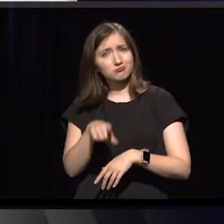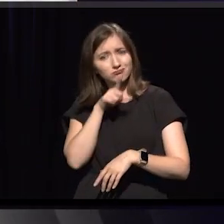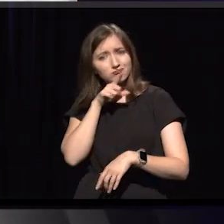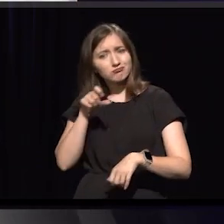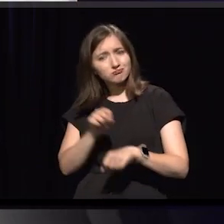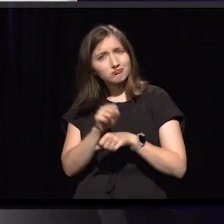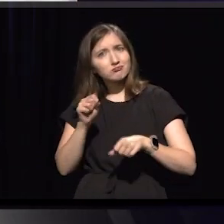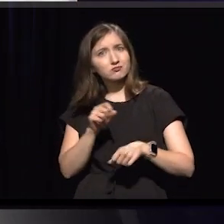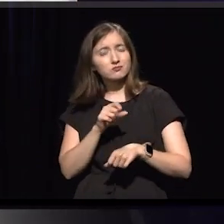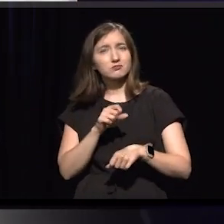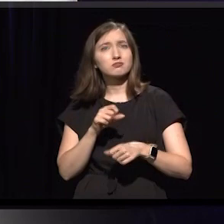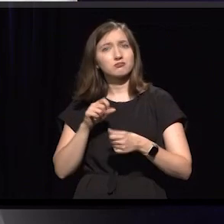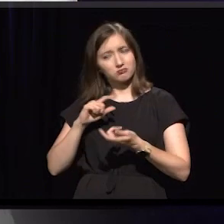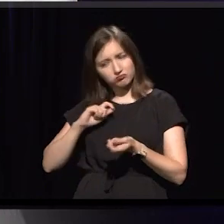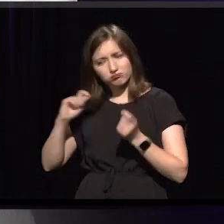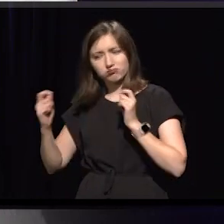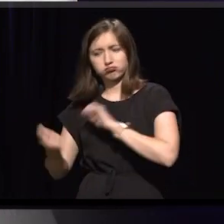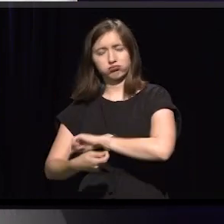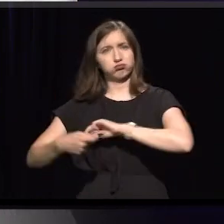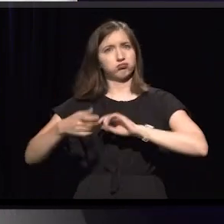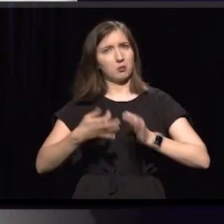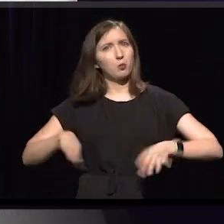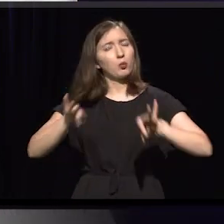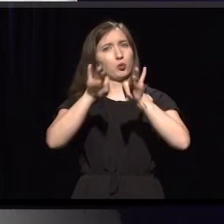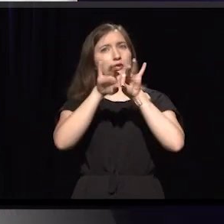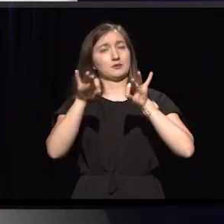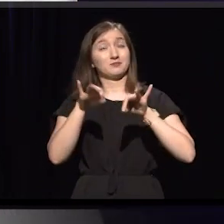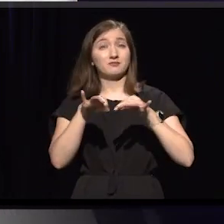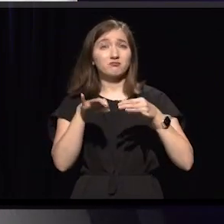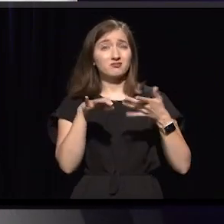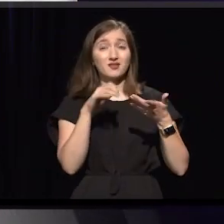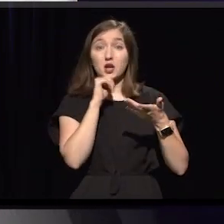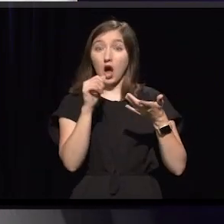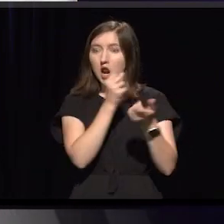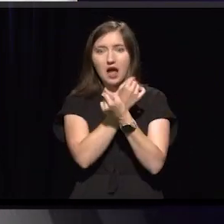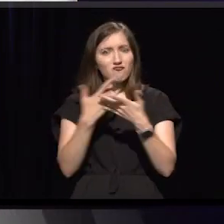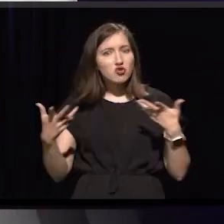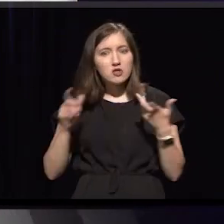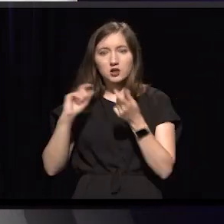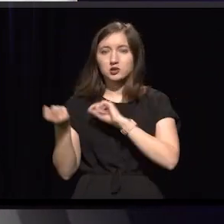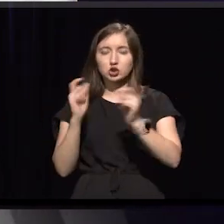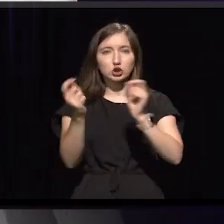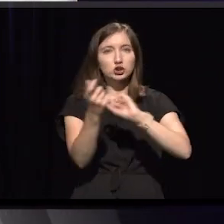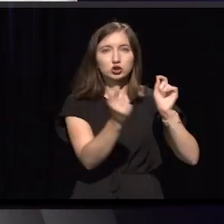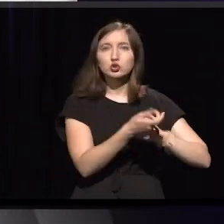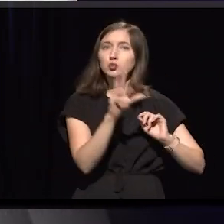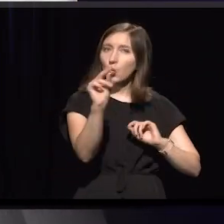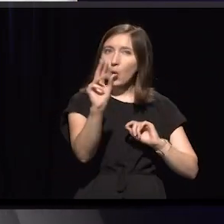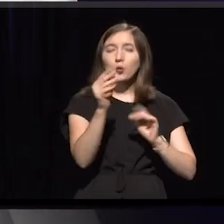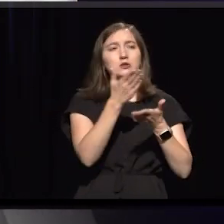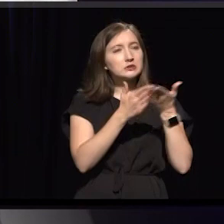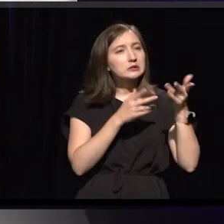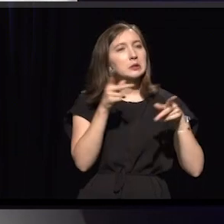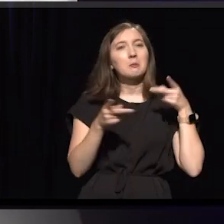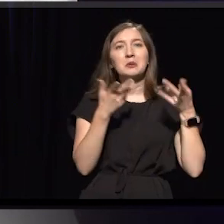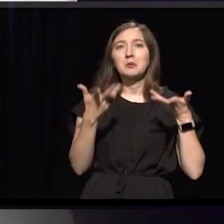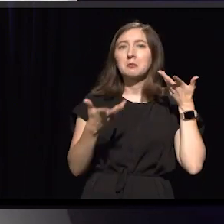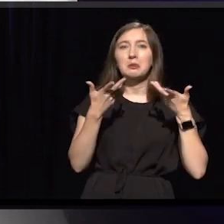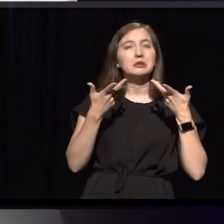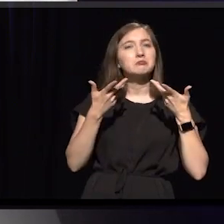significant. They're not all of it, and some may consider it not enough, but we are making those steps now, and I encourage everyone to get